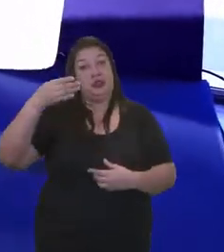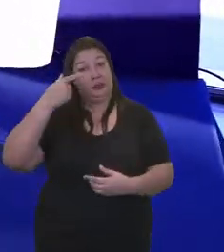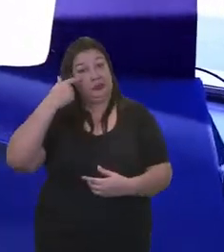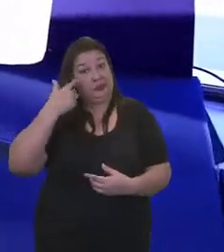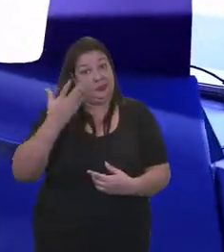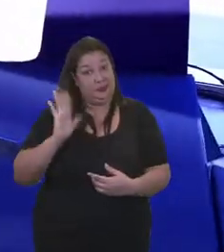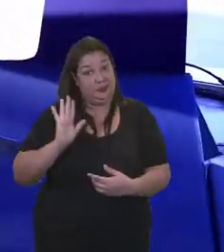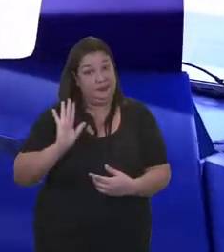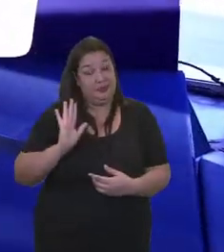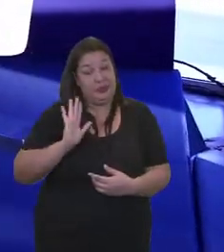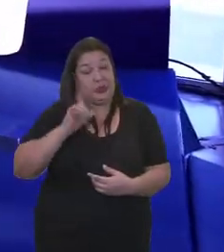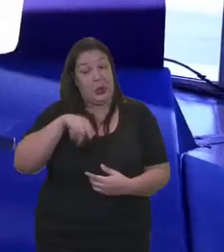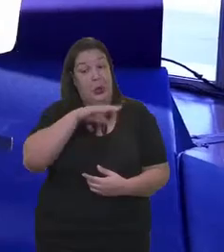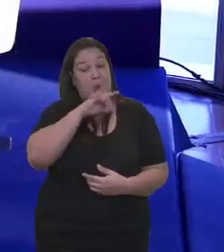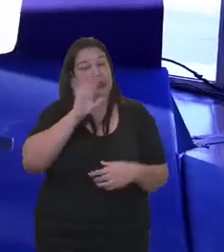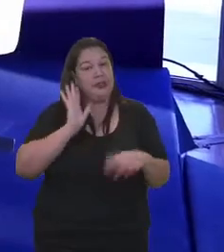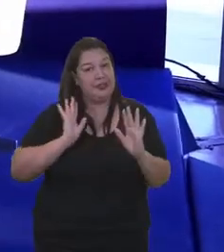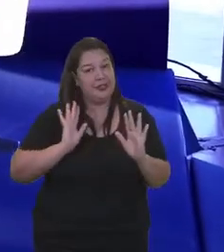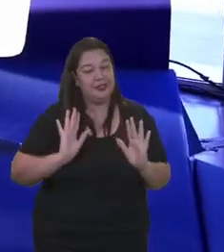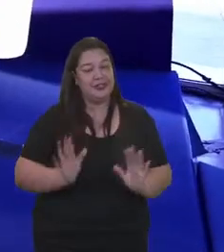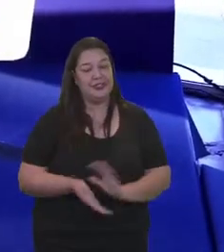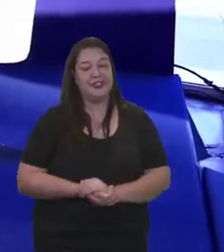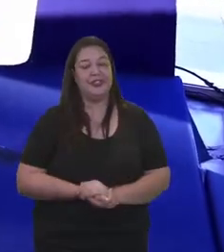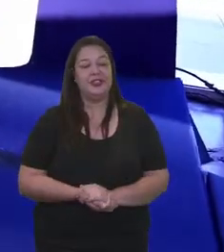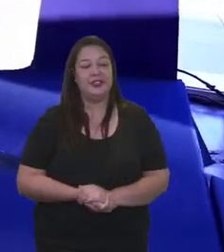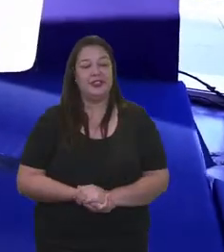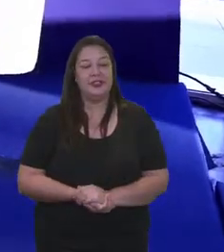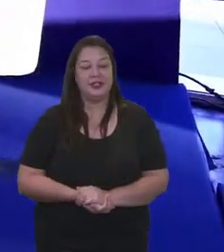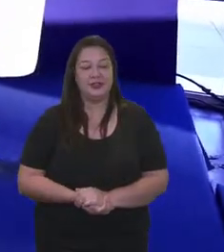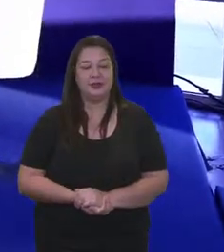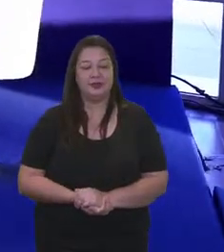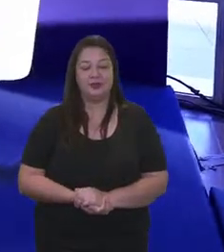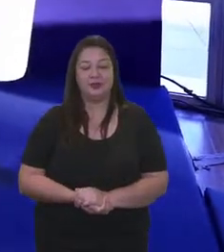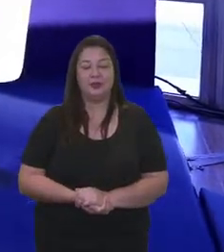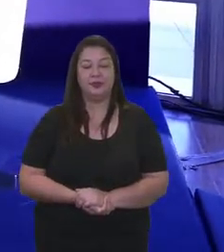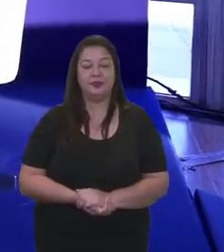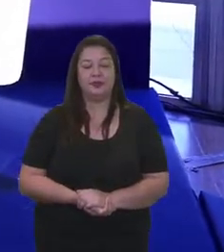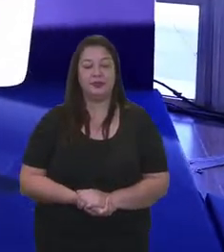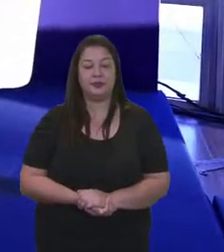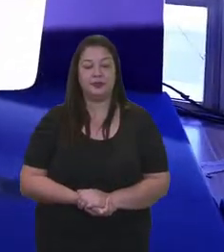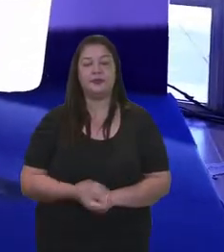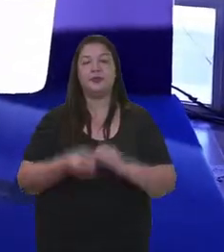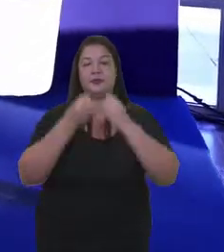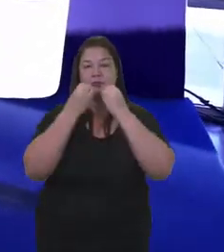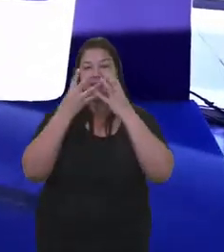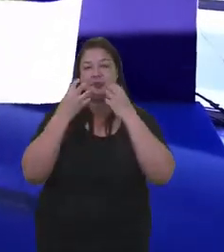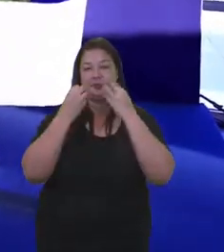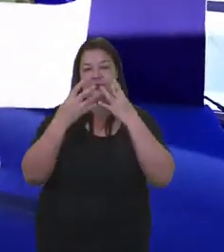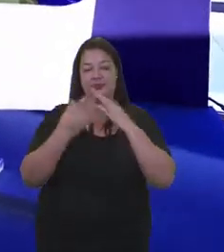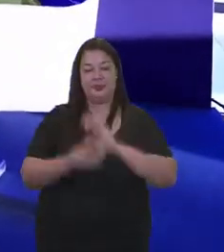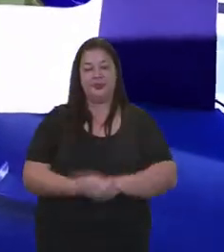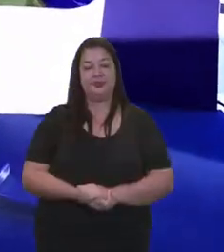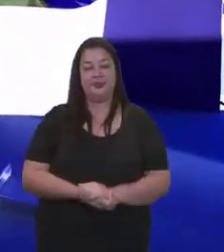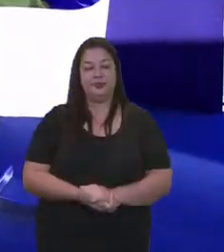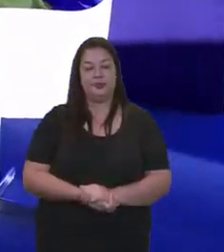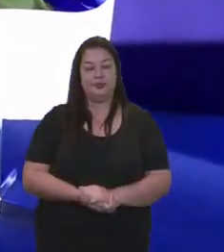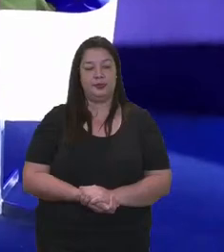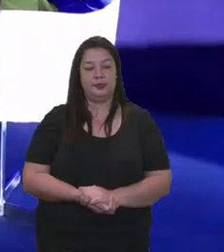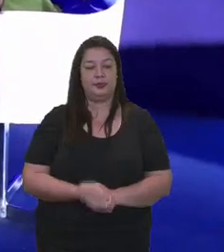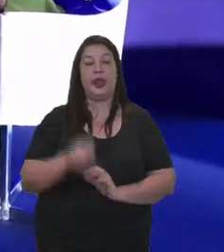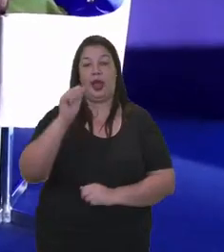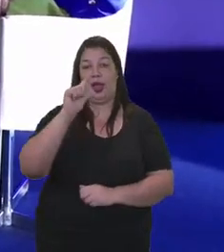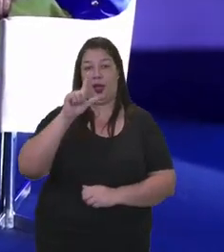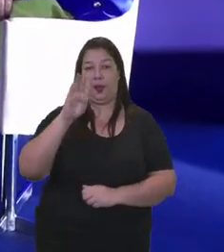If you don't see him, Tim Alice, I did not succeed. Muito bom. Very good.